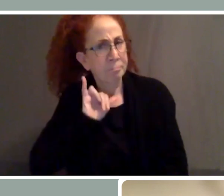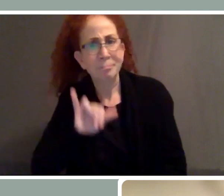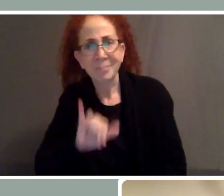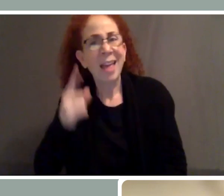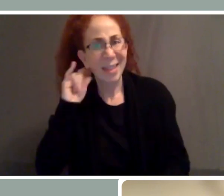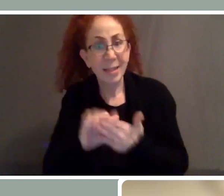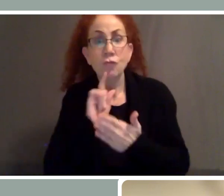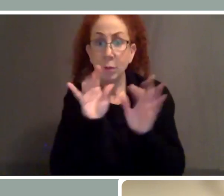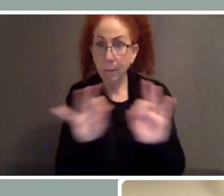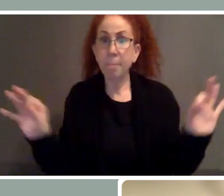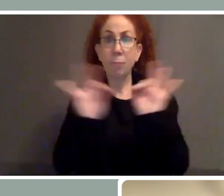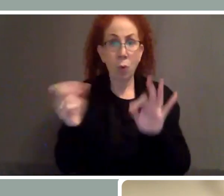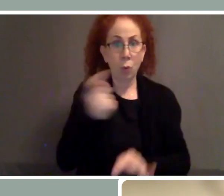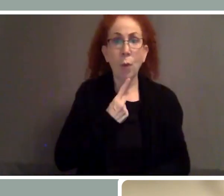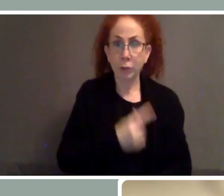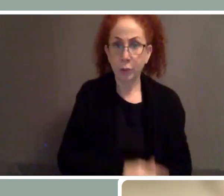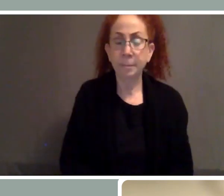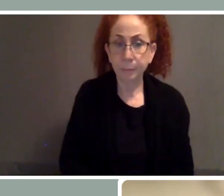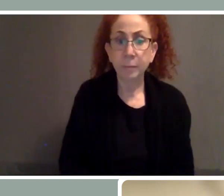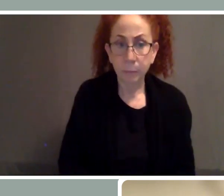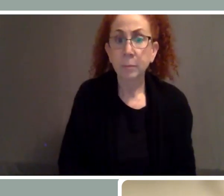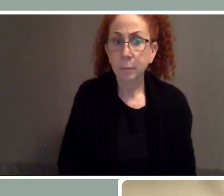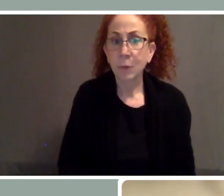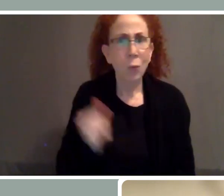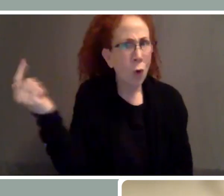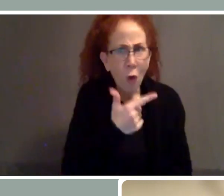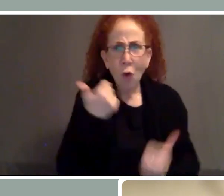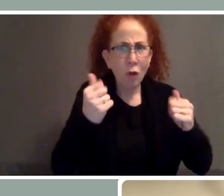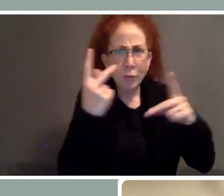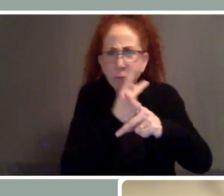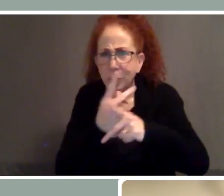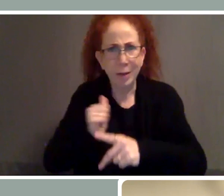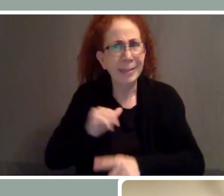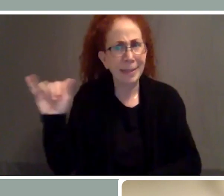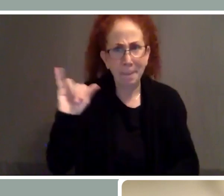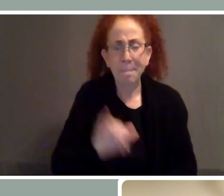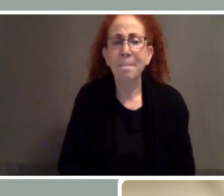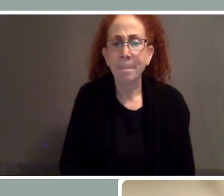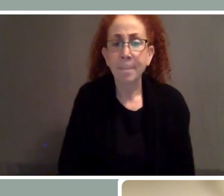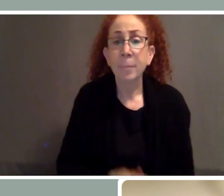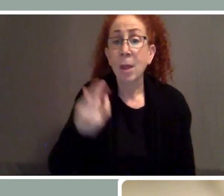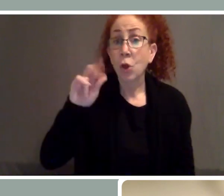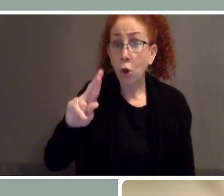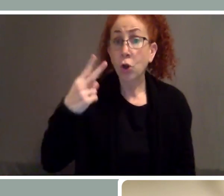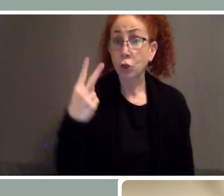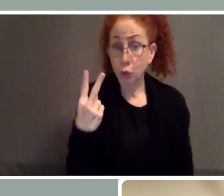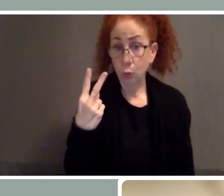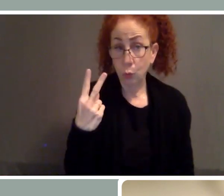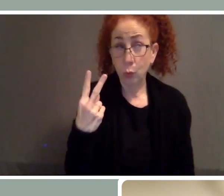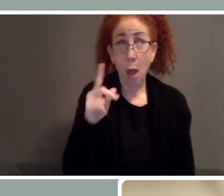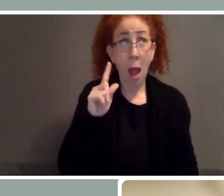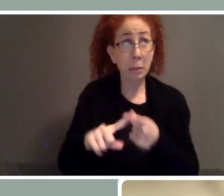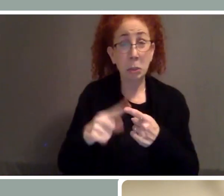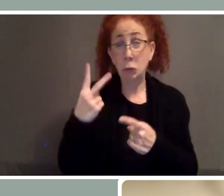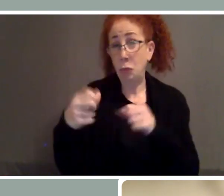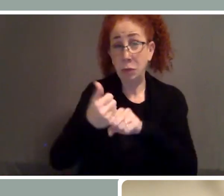that's a really important question that we're all trying to sort out as well. So HER2 up until a few